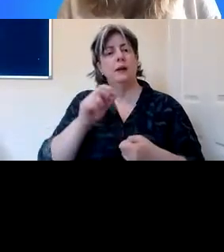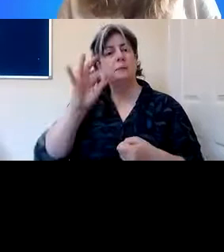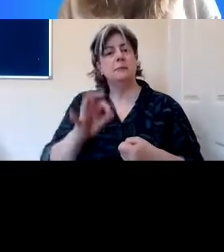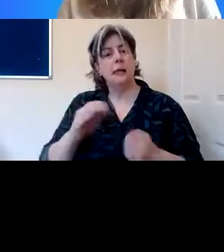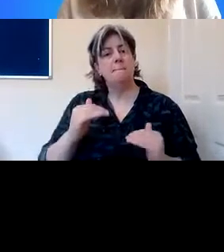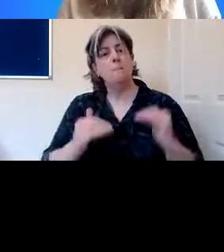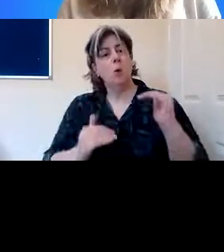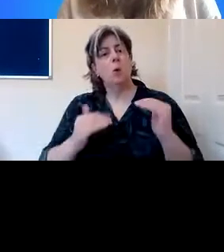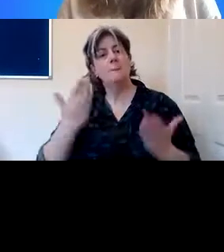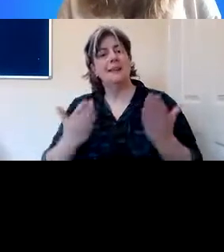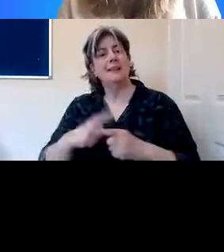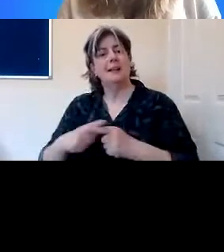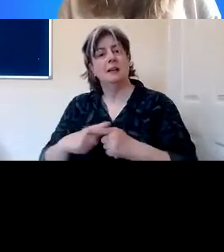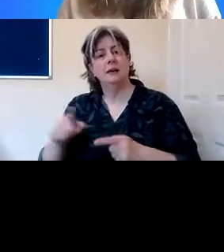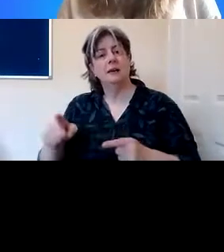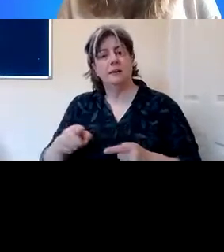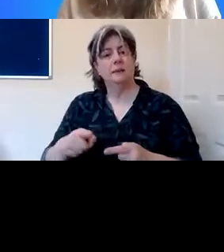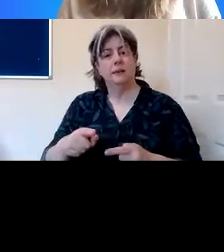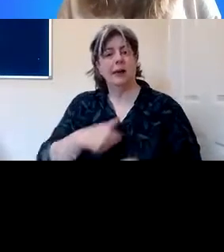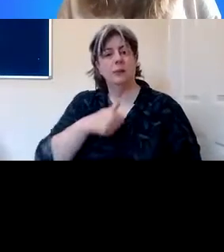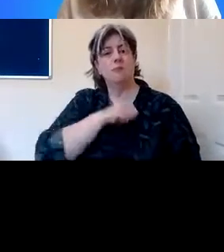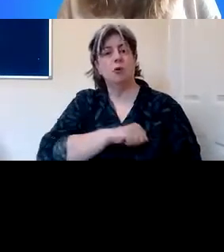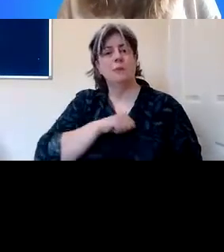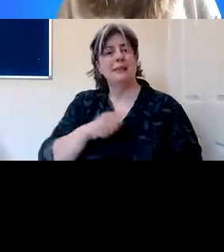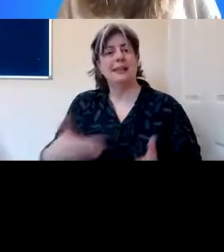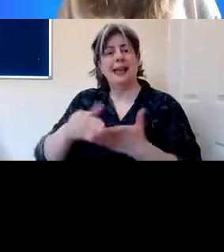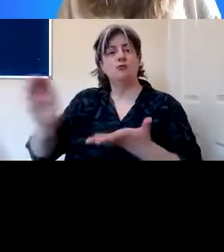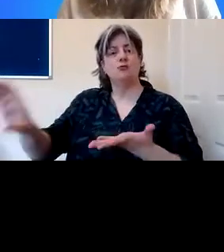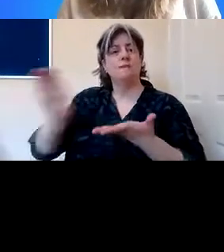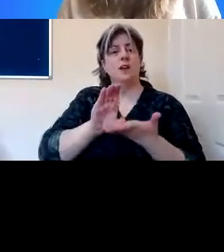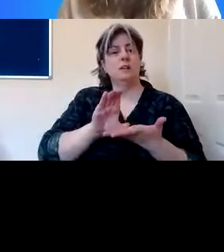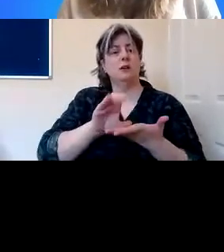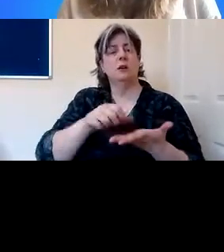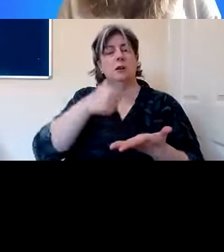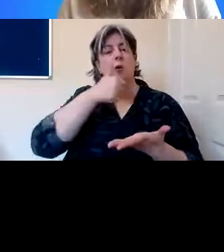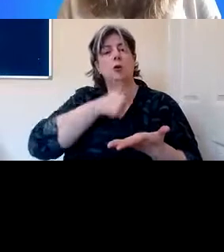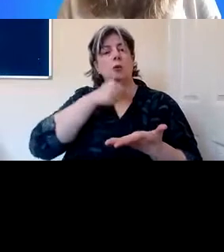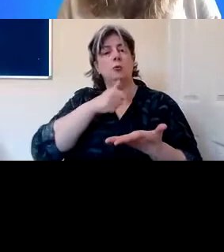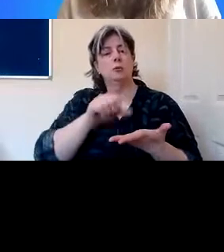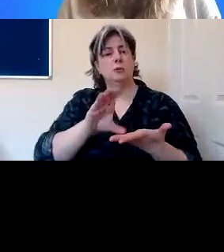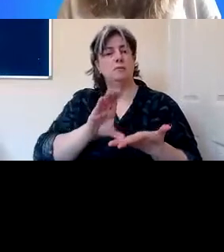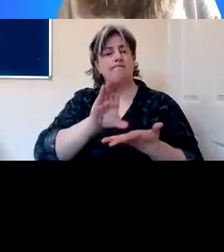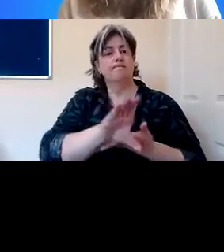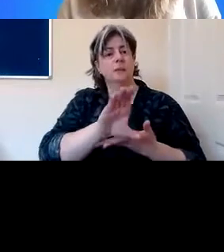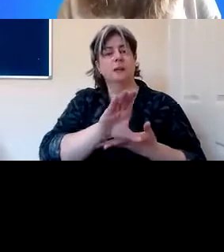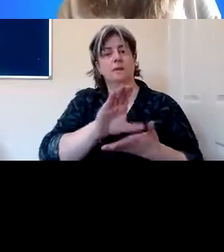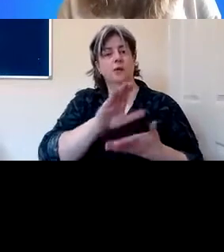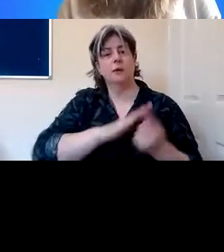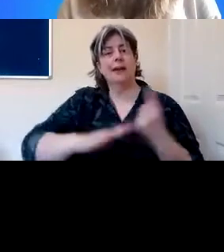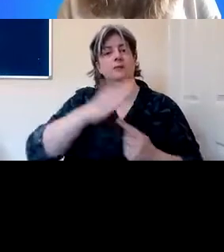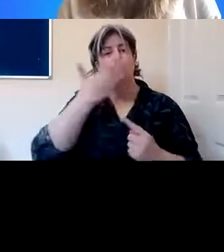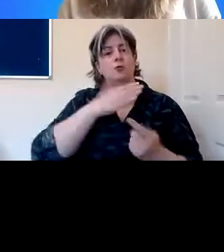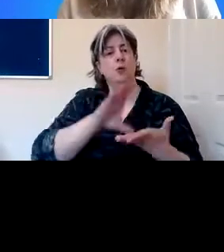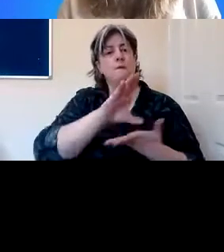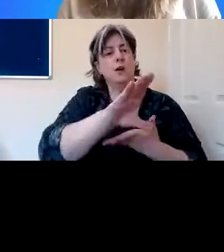our pledge is that we would use the extra funding from the UK government to the Welsh budget and introduce a national school funding formula to end